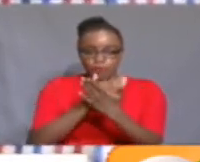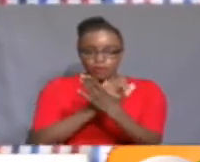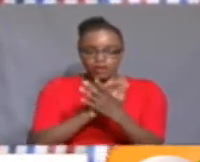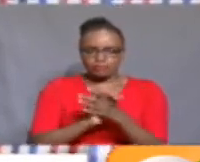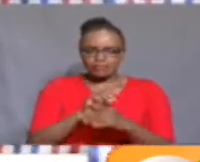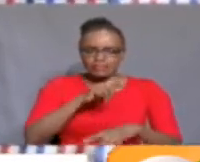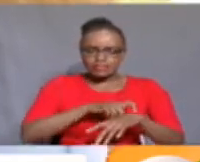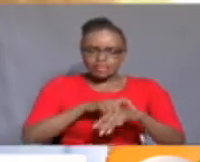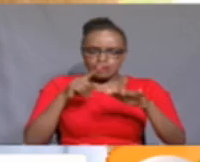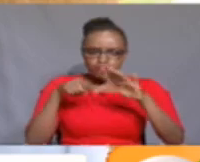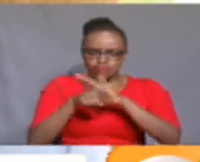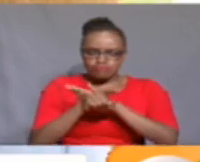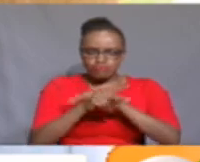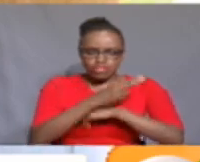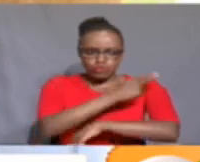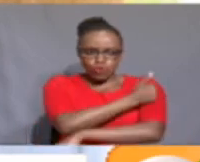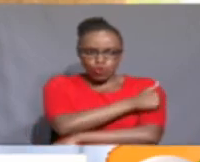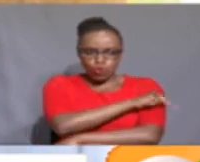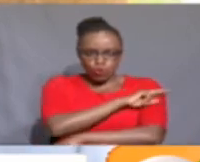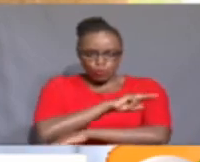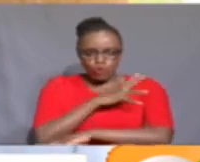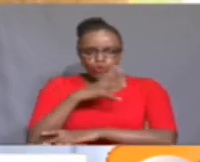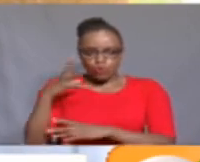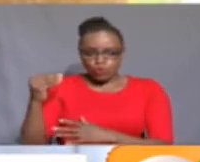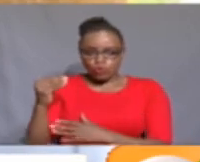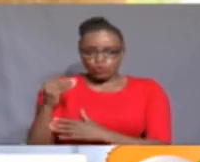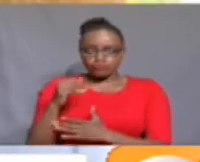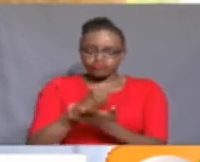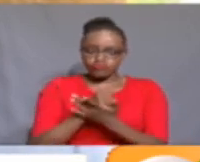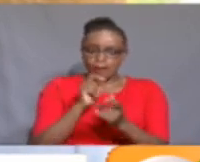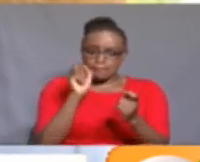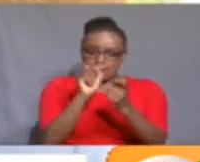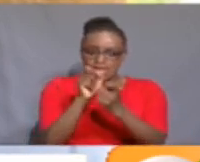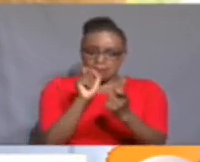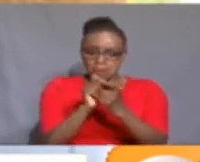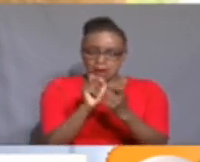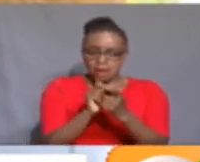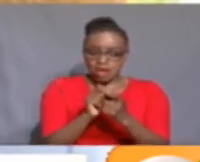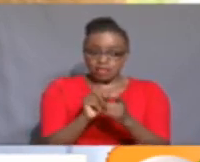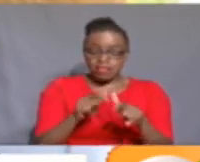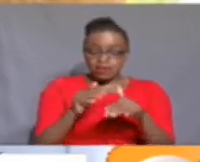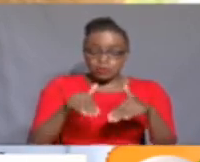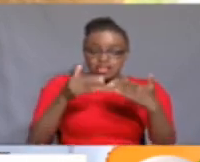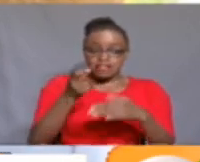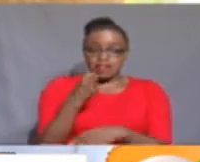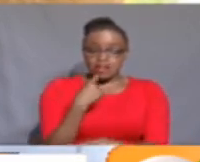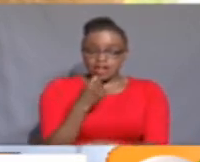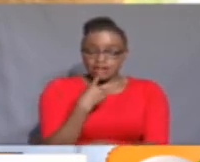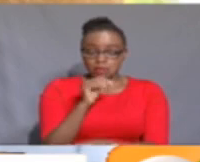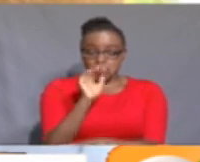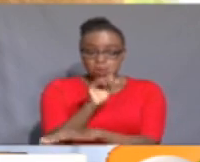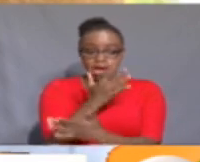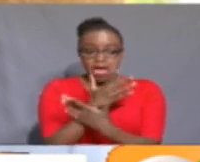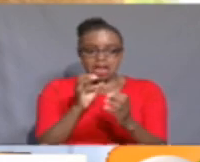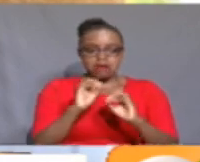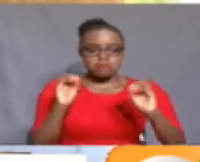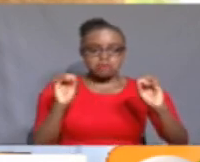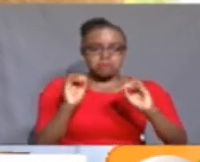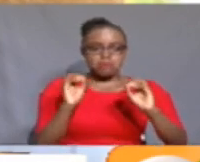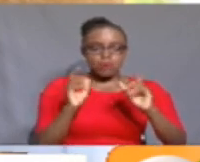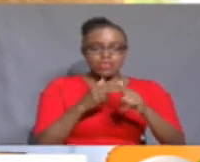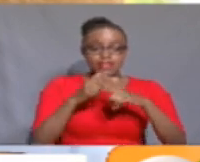unaenda kwa hospitali, unaenda kwa andikizwa, kwa fimwa, ukapatiwa ndawa, hakuna kitu unaitizwa.